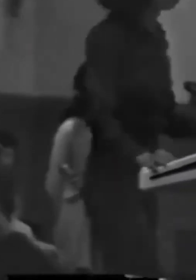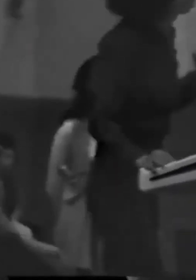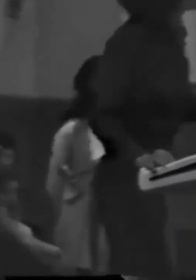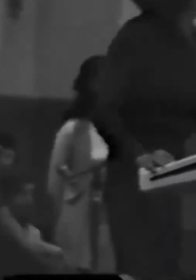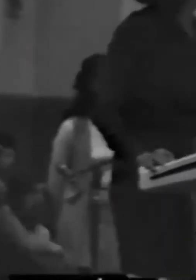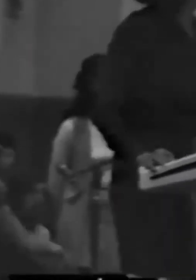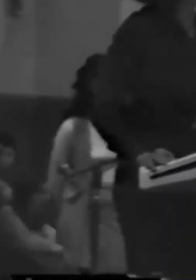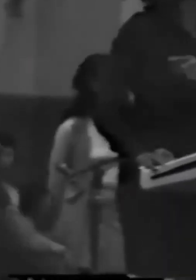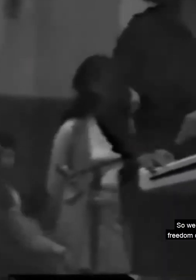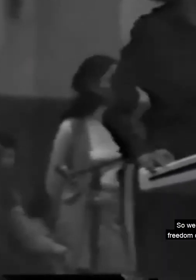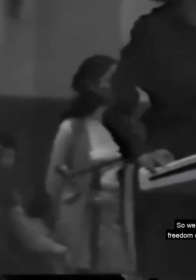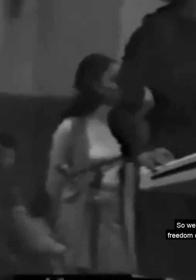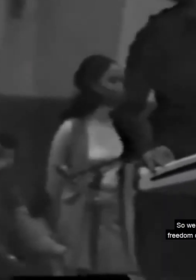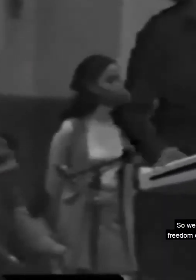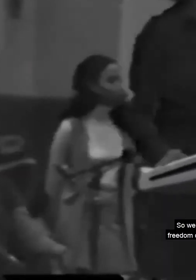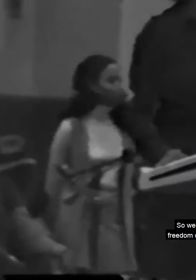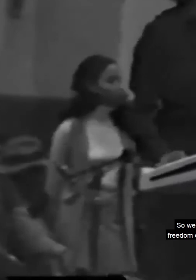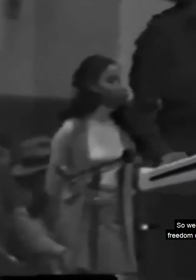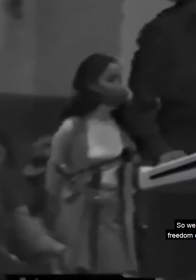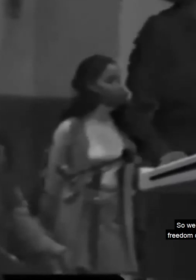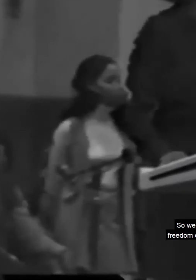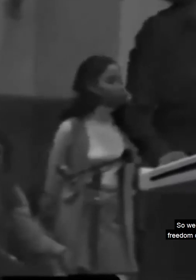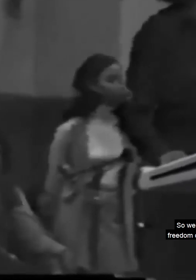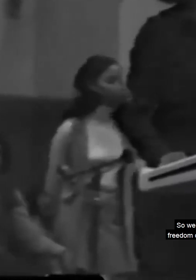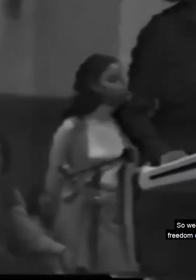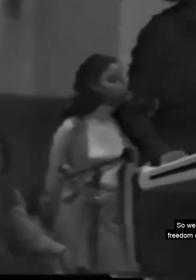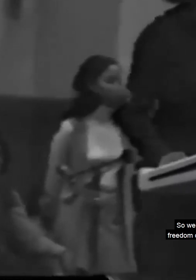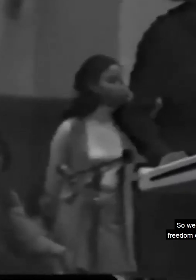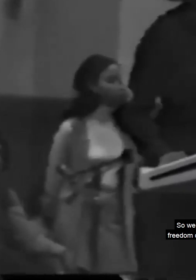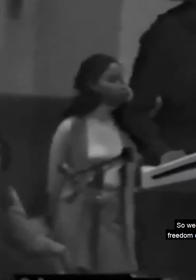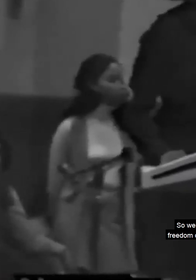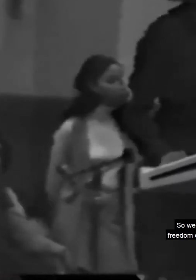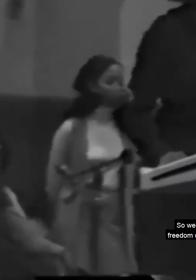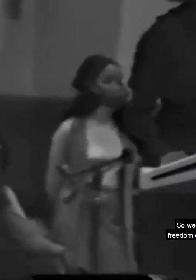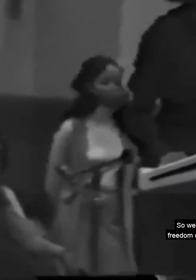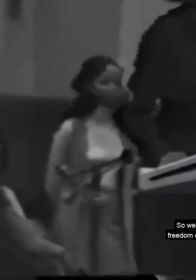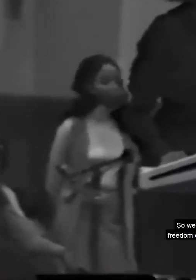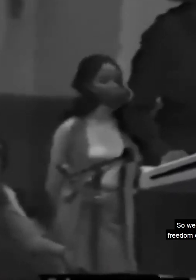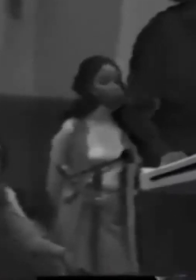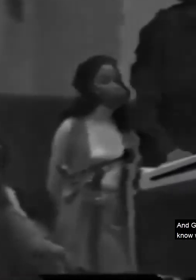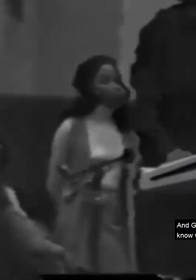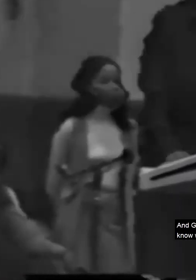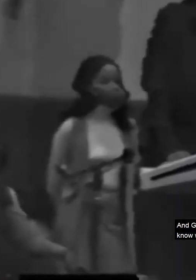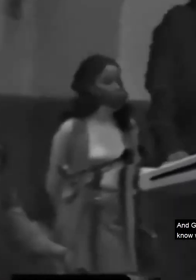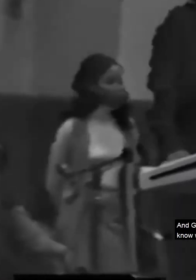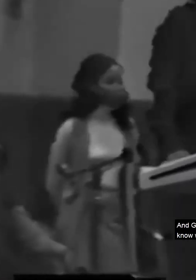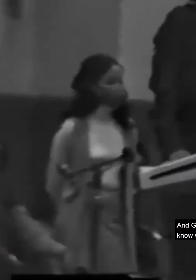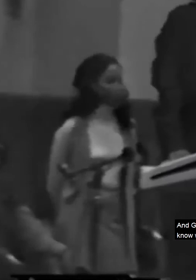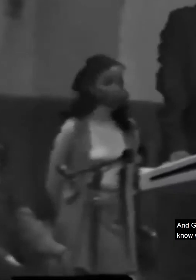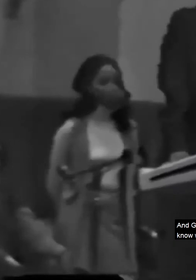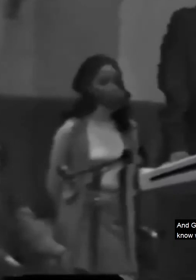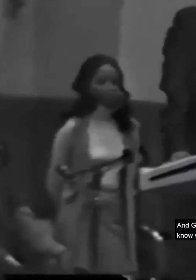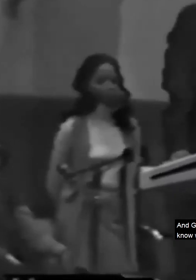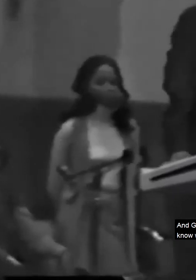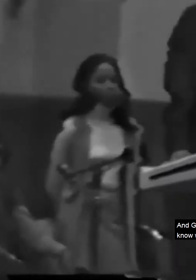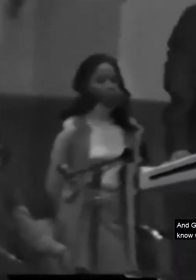So we have to fight for the freedom of the San Quentin Six. And there's Gary Lawton. Do you know